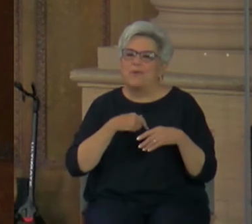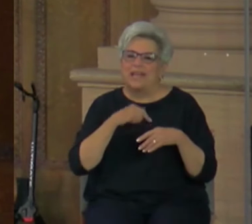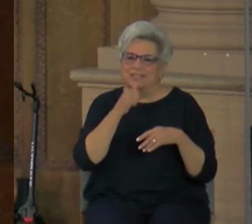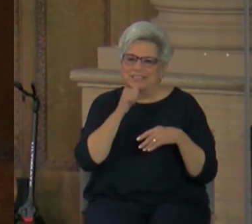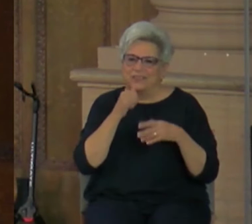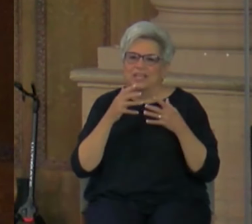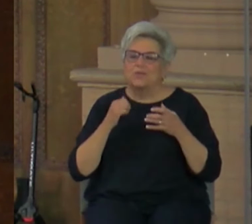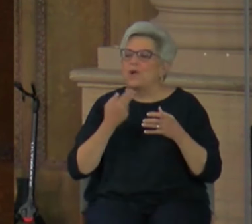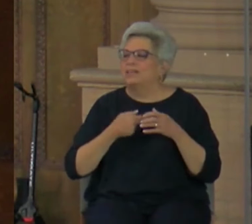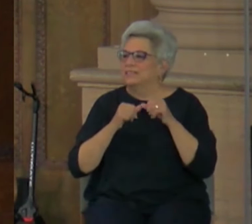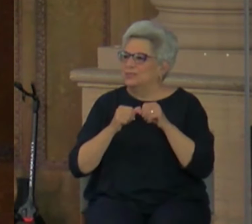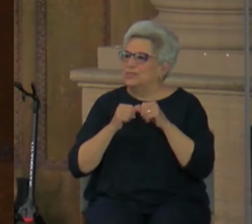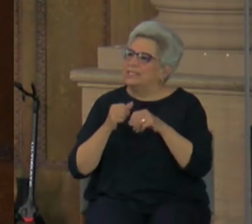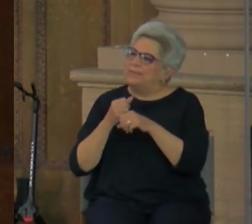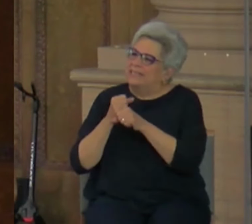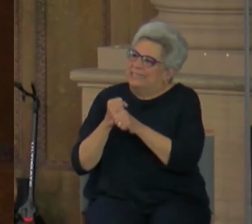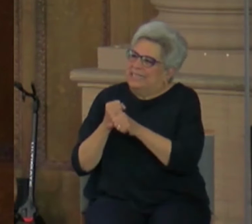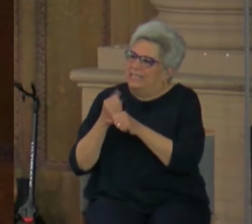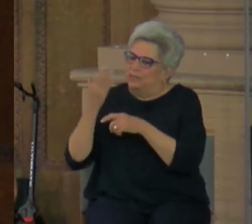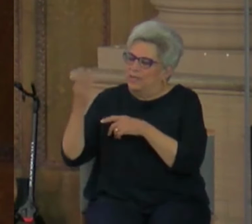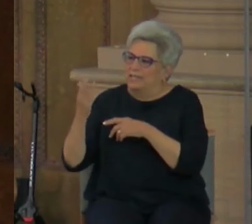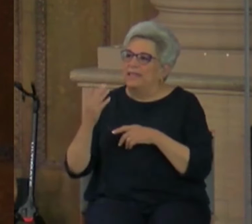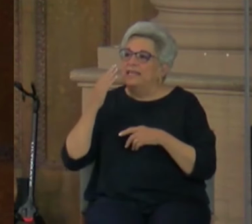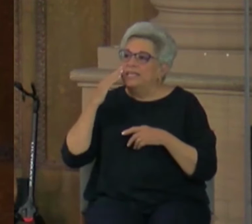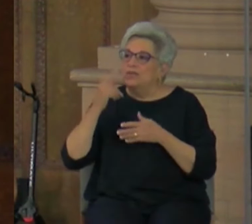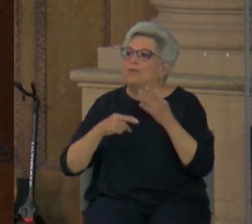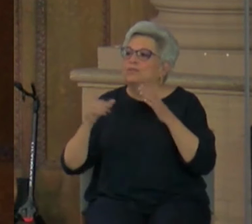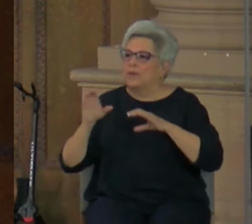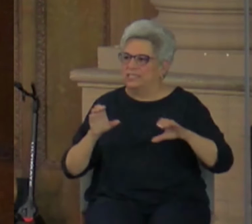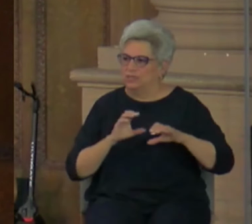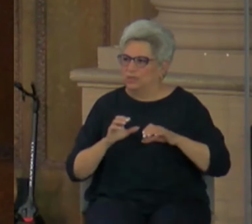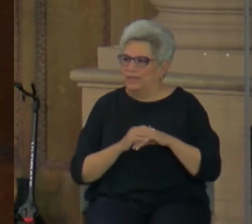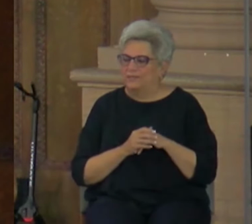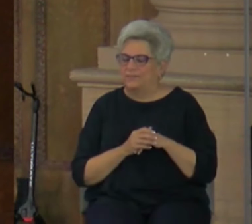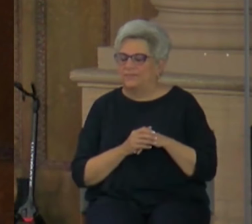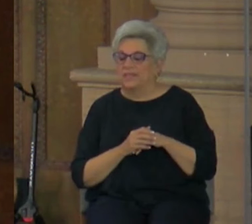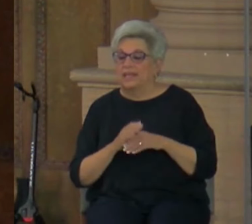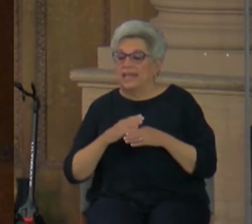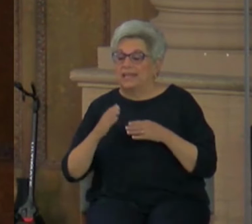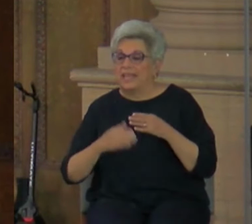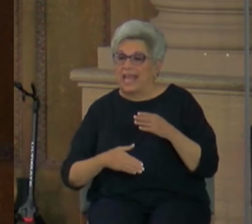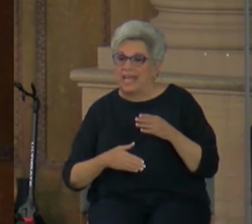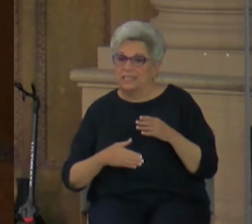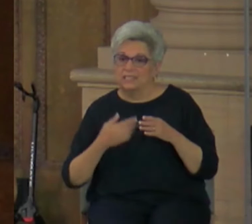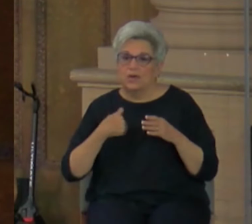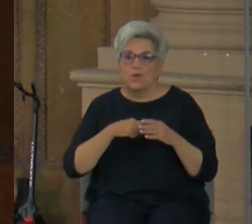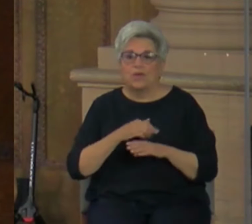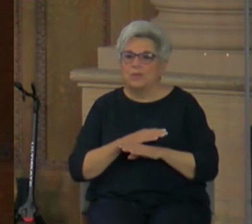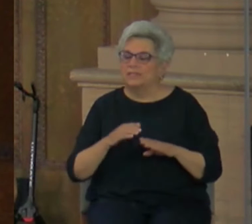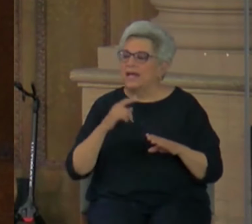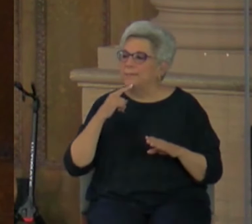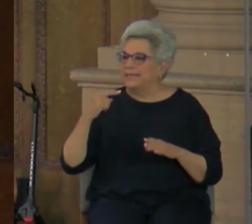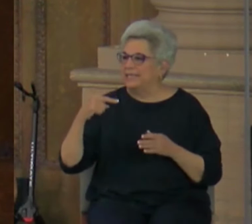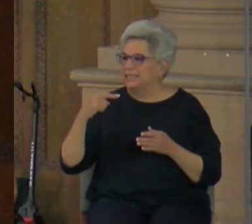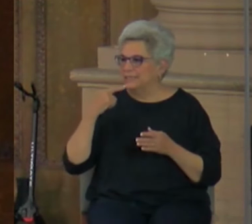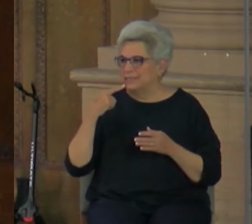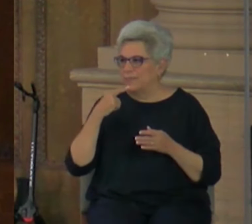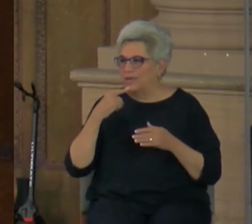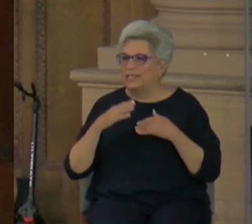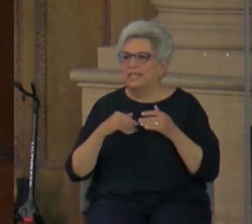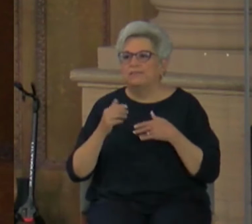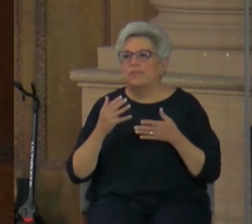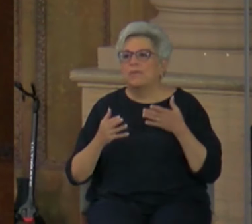clinging to him. He does know what he's doing, and in the end, we won't be disappointed, though we may be